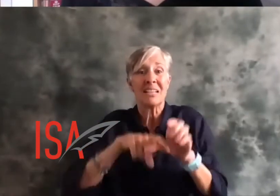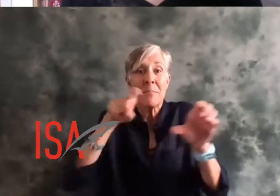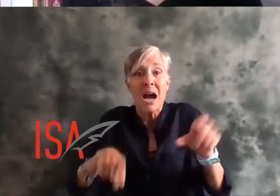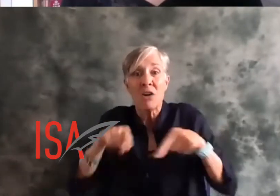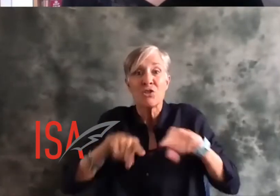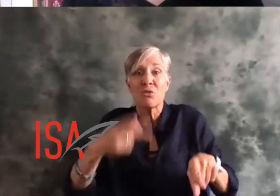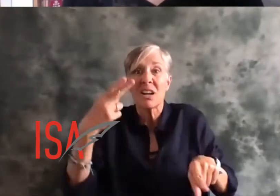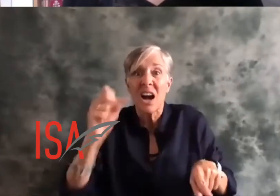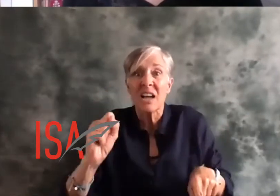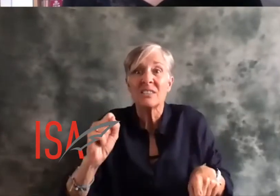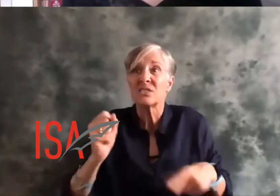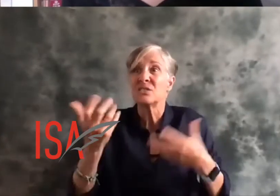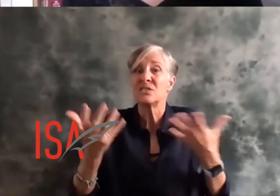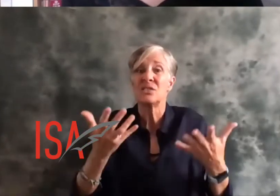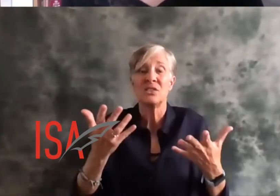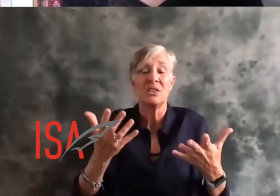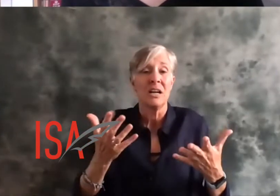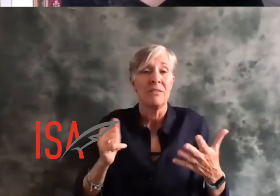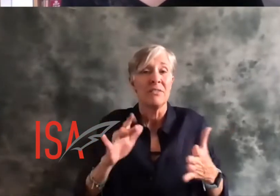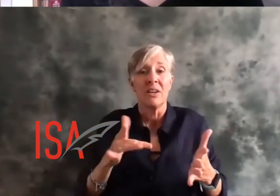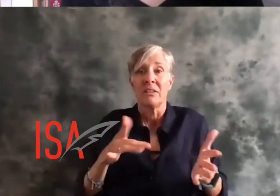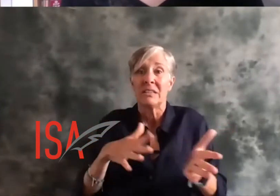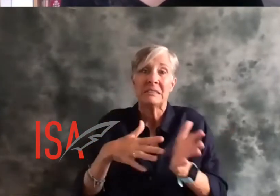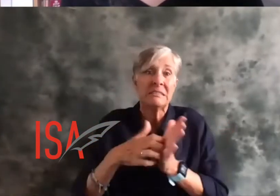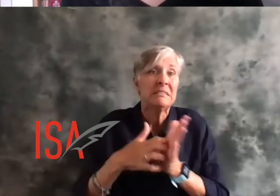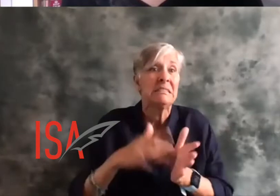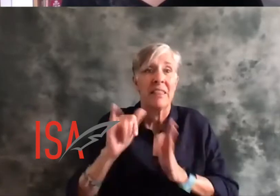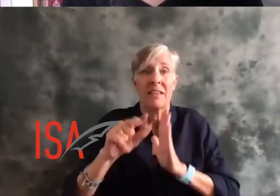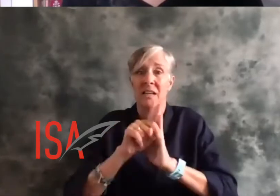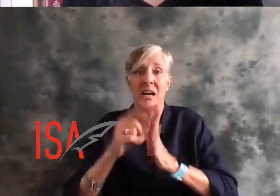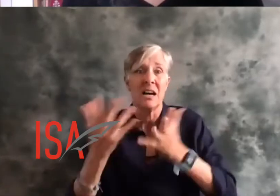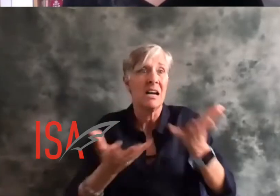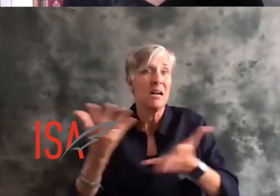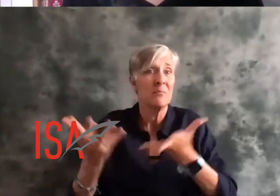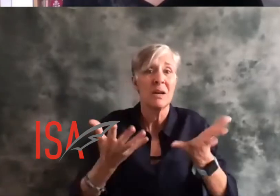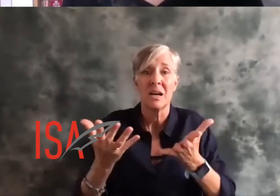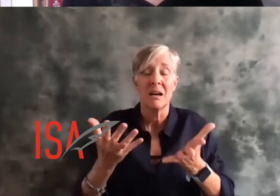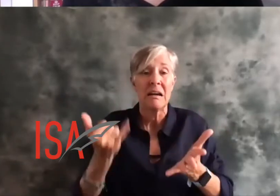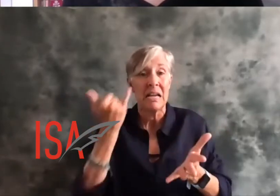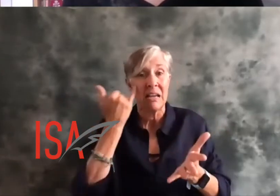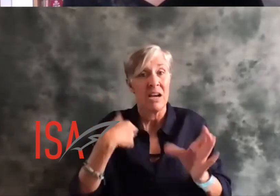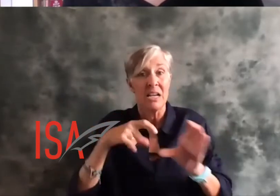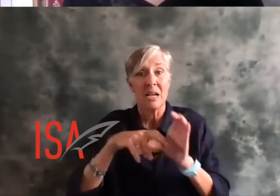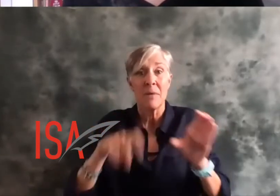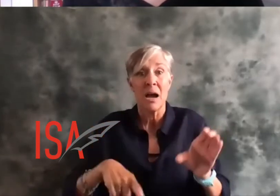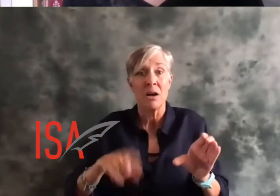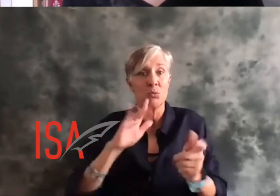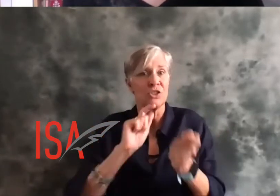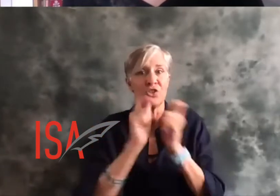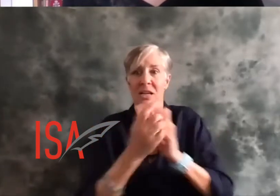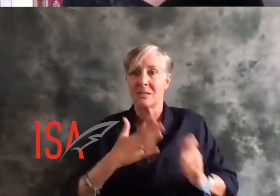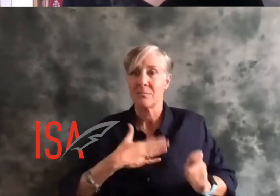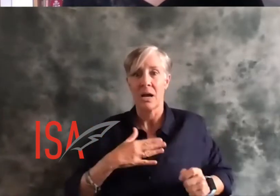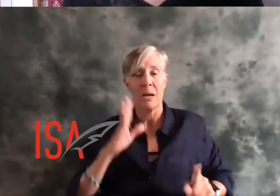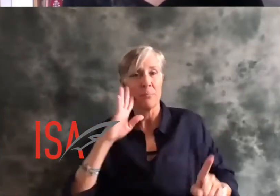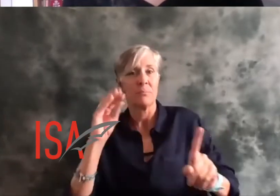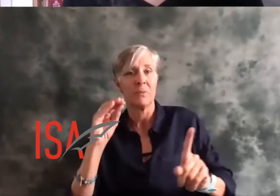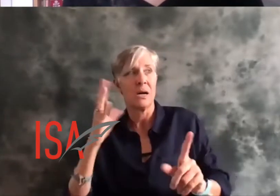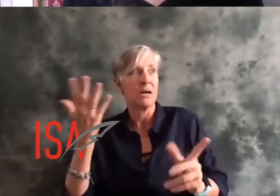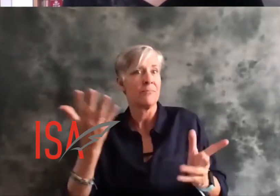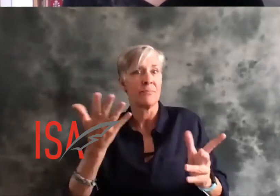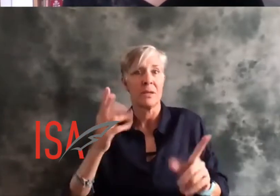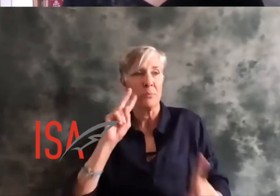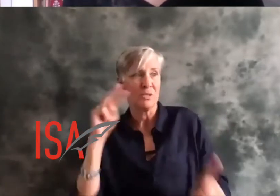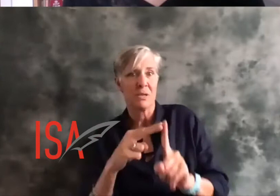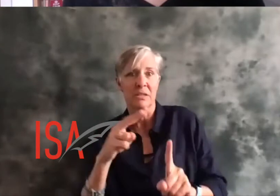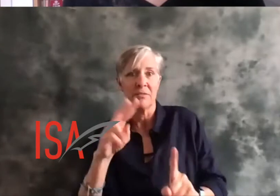how impressionable I was at that time, of course, but how it could have really changed my perspective on media, and, you know, being able to